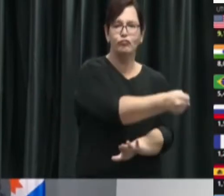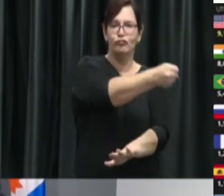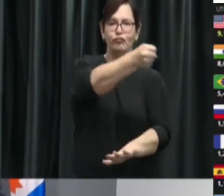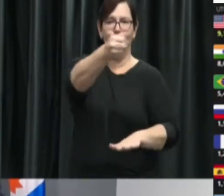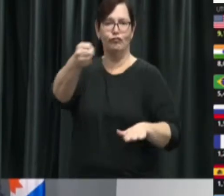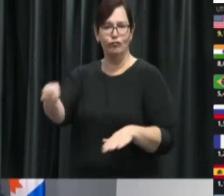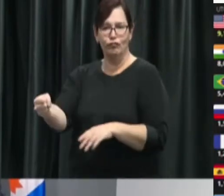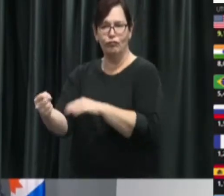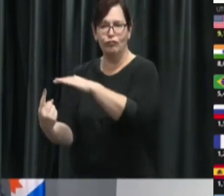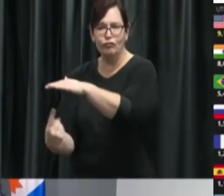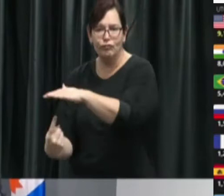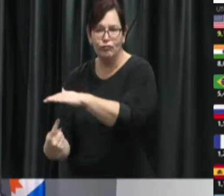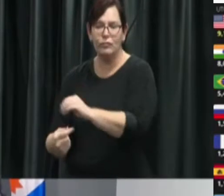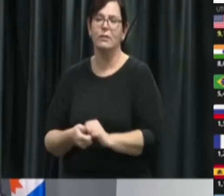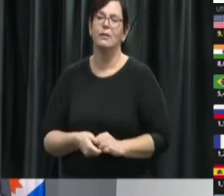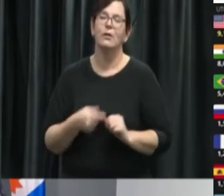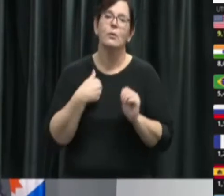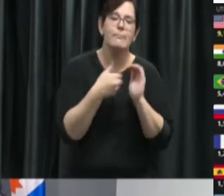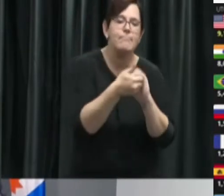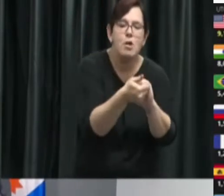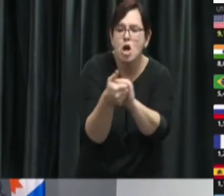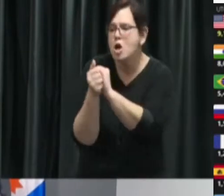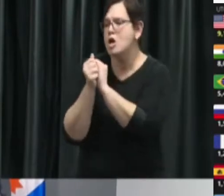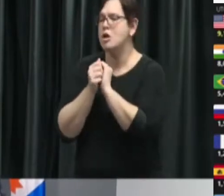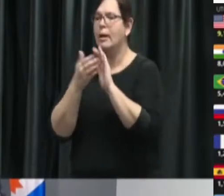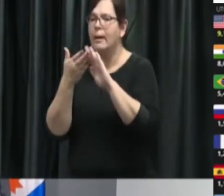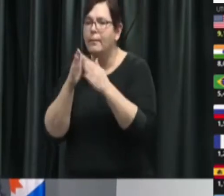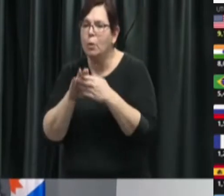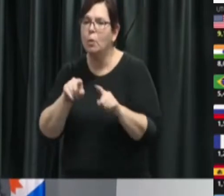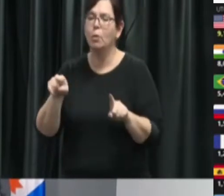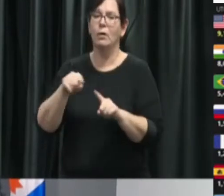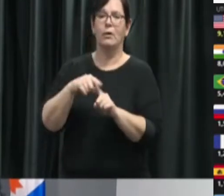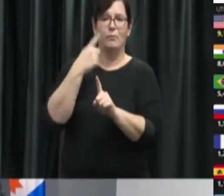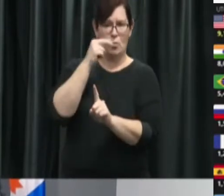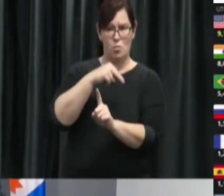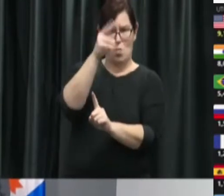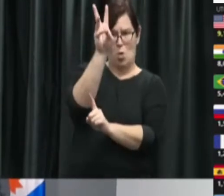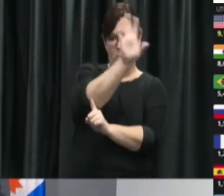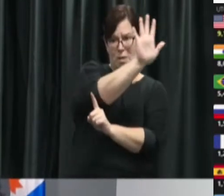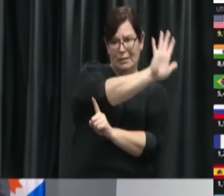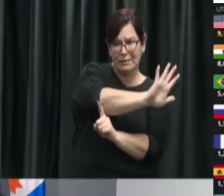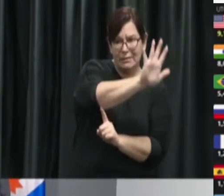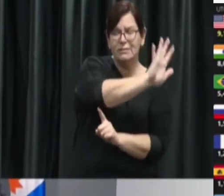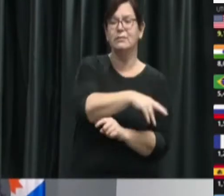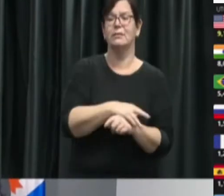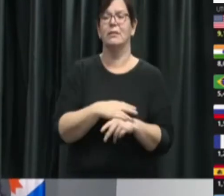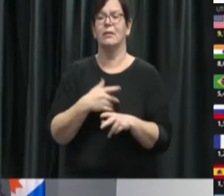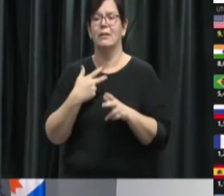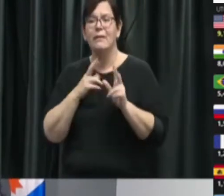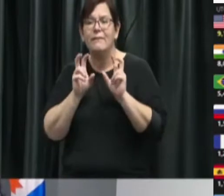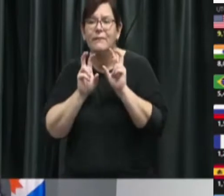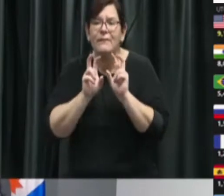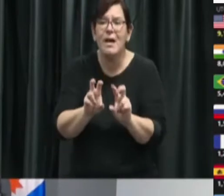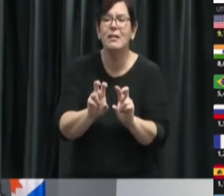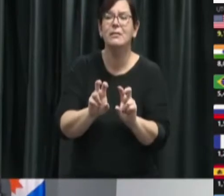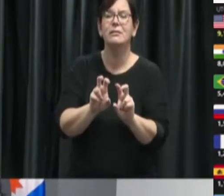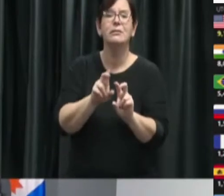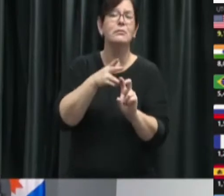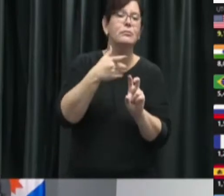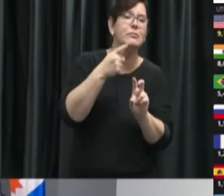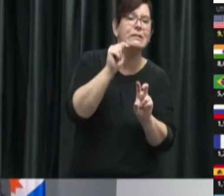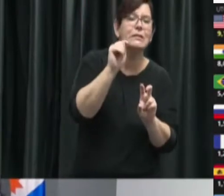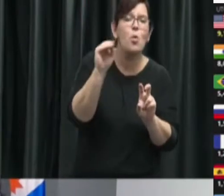implement programs and services in the Northwest and investing in these same agencies through the TO Supports Investment Fund. You may recall that